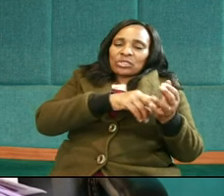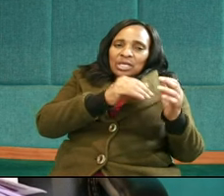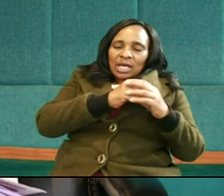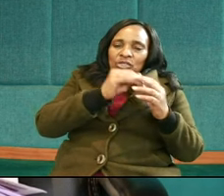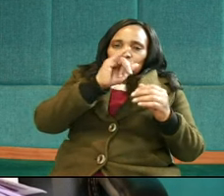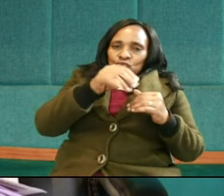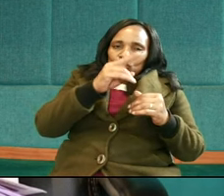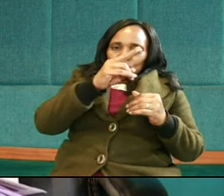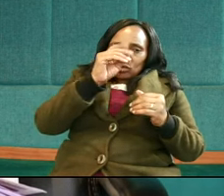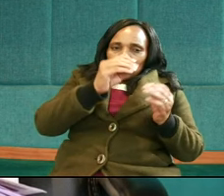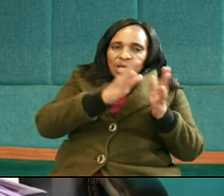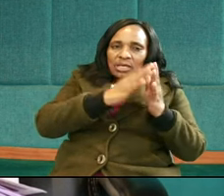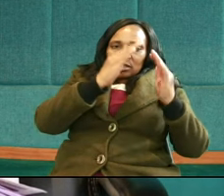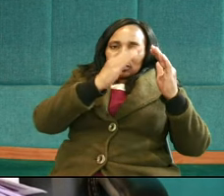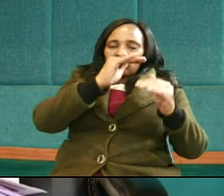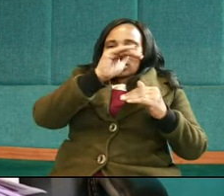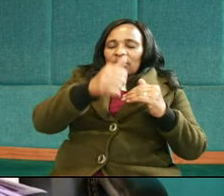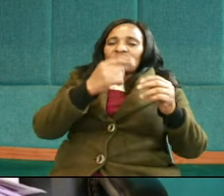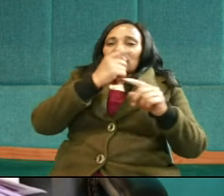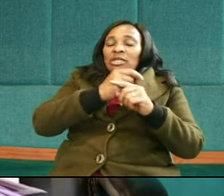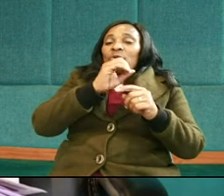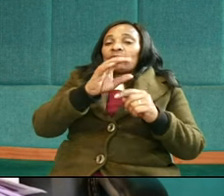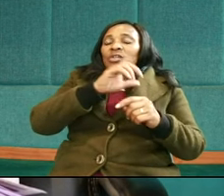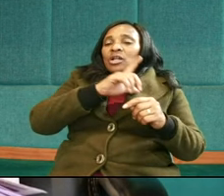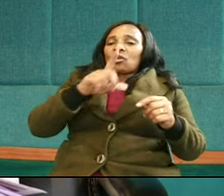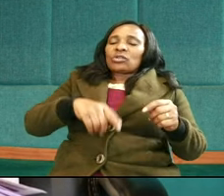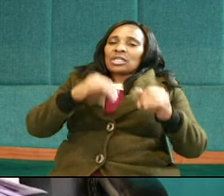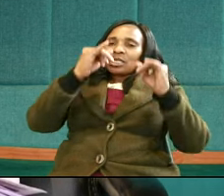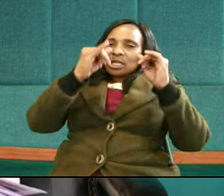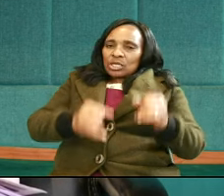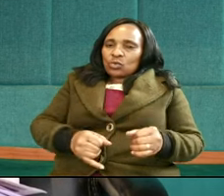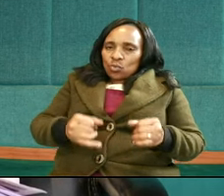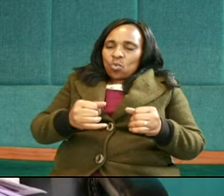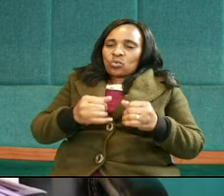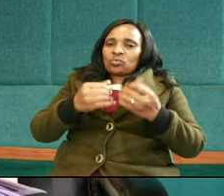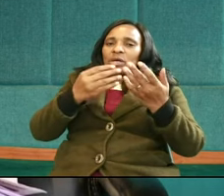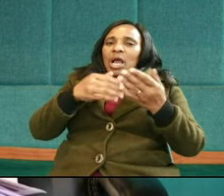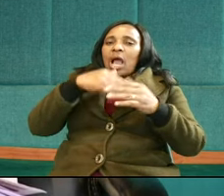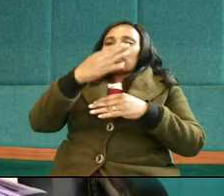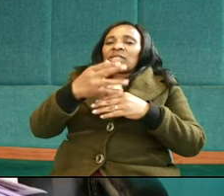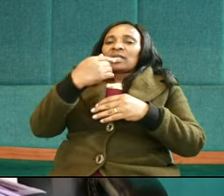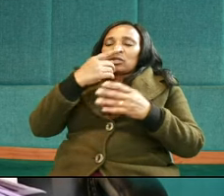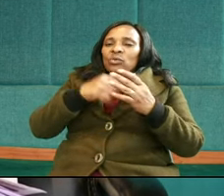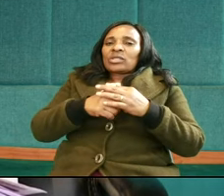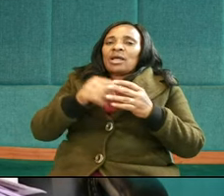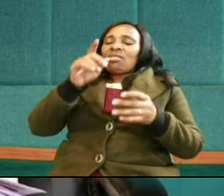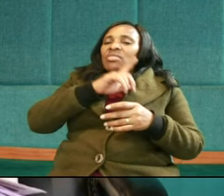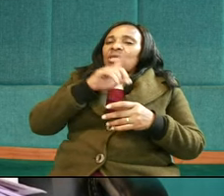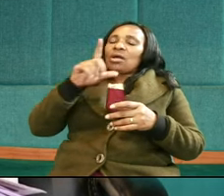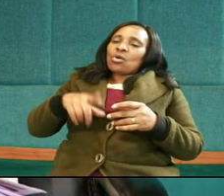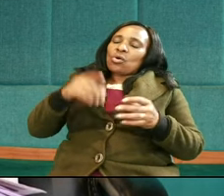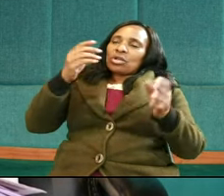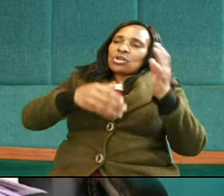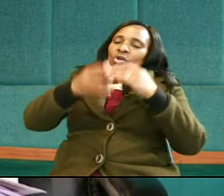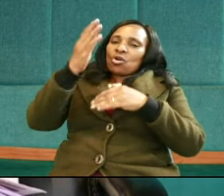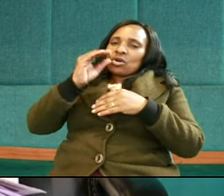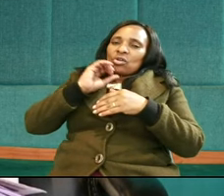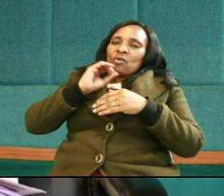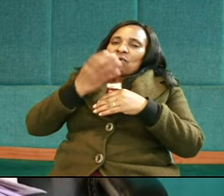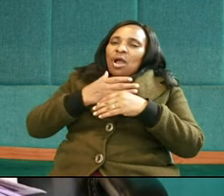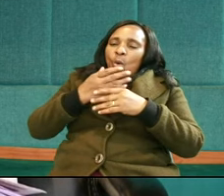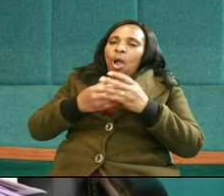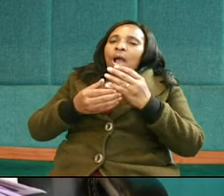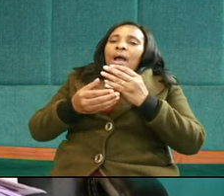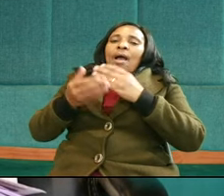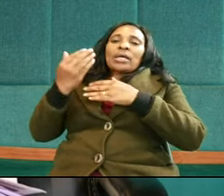and Jerusalem at the temple of the Lord in front of the new courtyard and said, "The Lord, the God of our